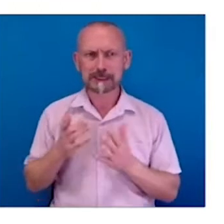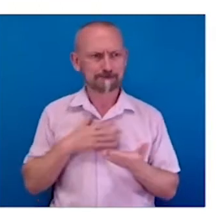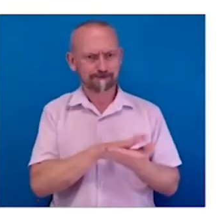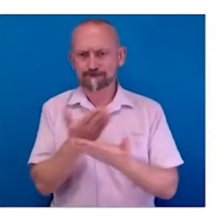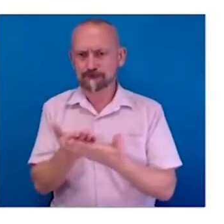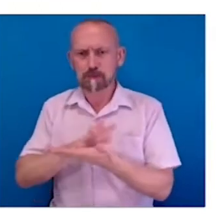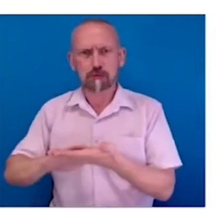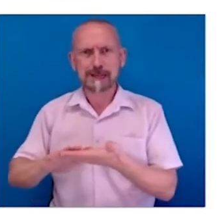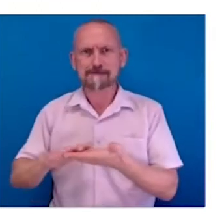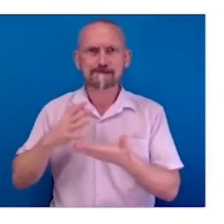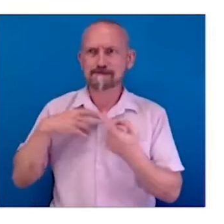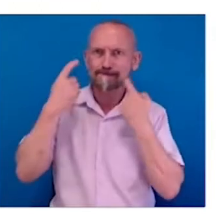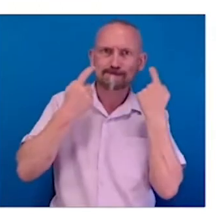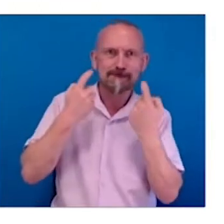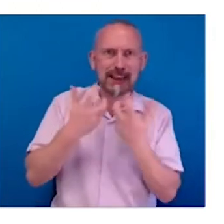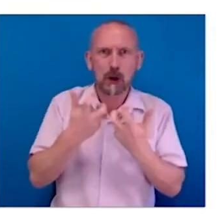music.